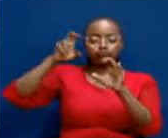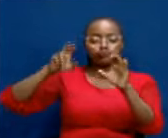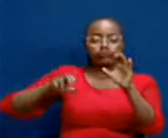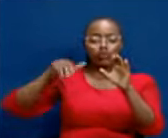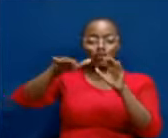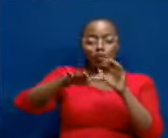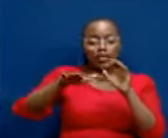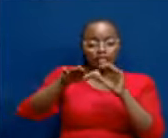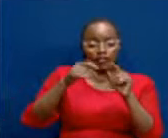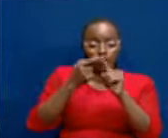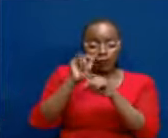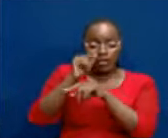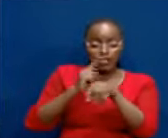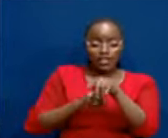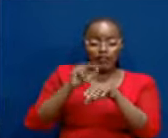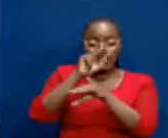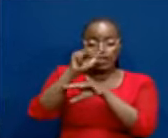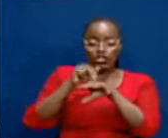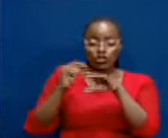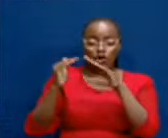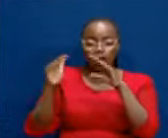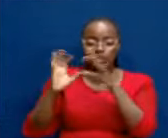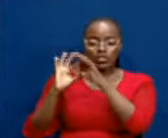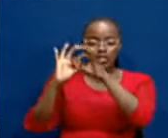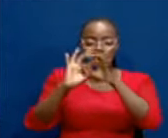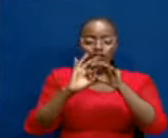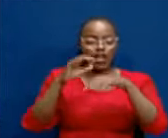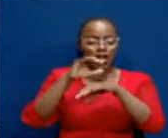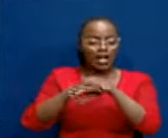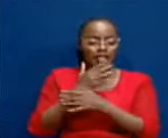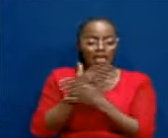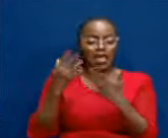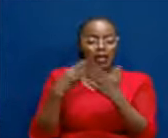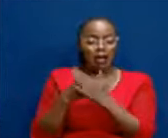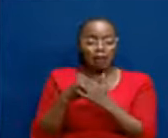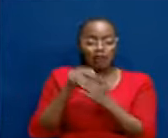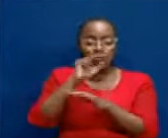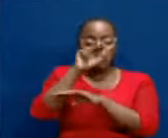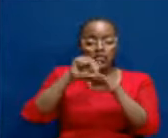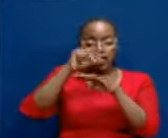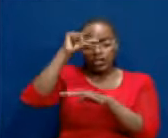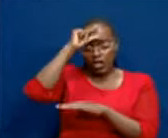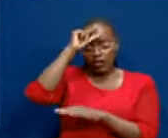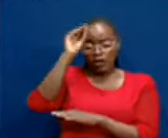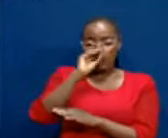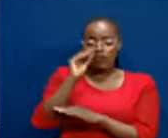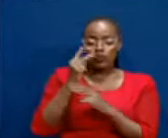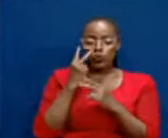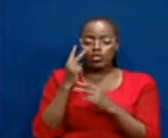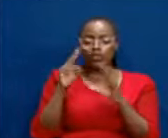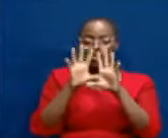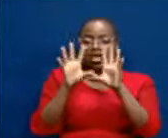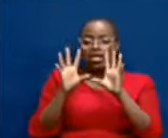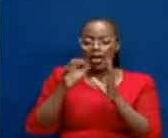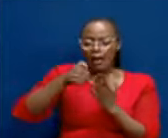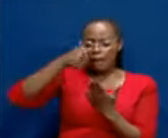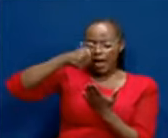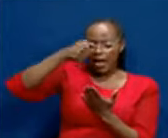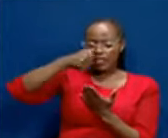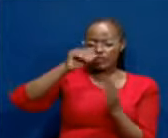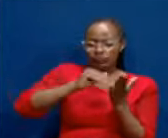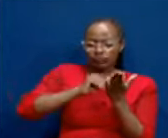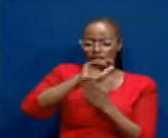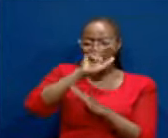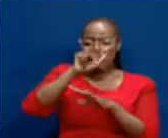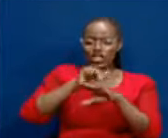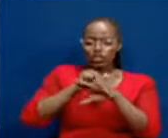areas. Since then, National Housing Corporation has not received a cent from national government. Even if you look at this budget, there is not a single cent that is going to National Housing Corporation.